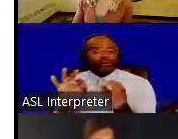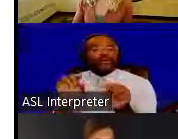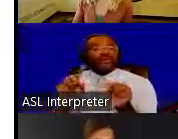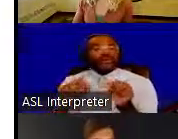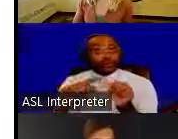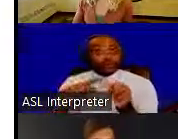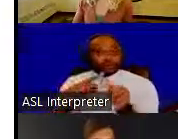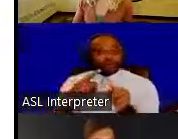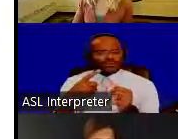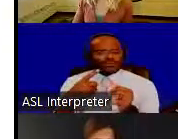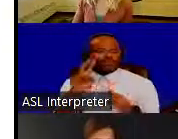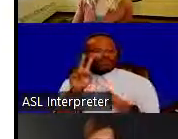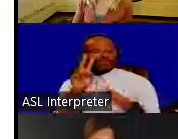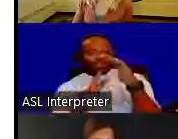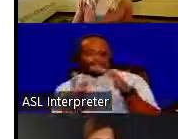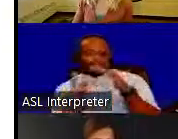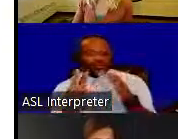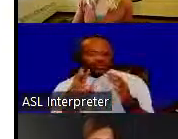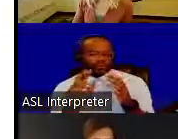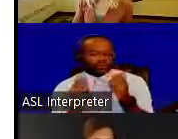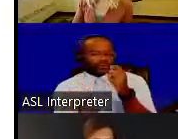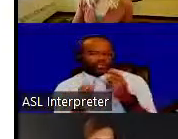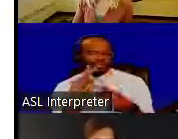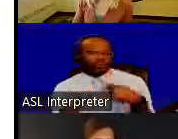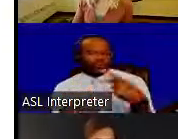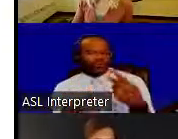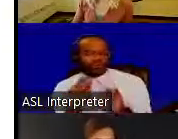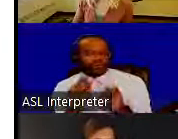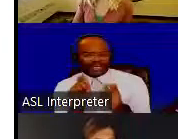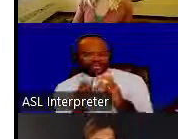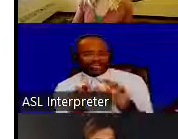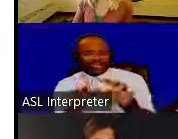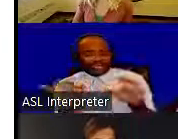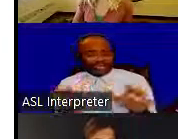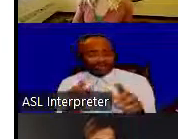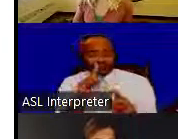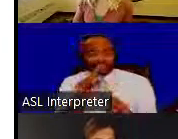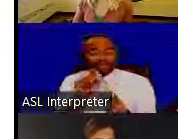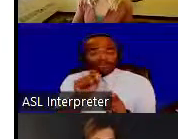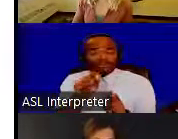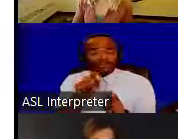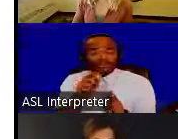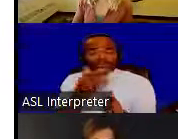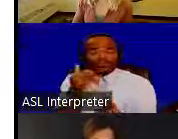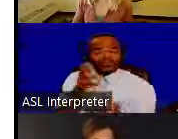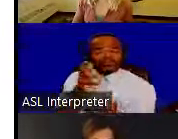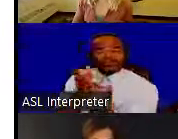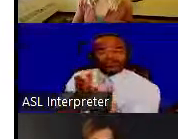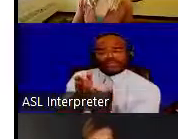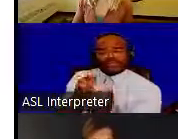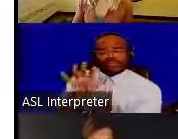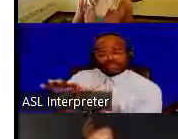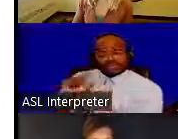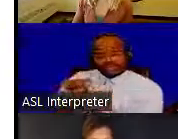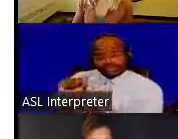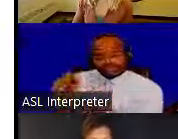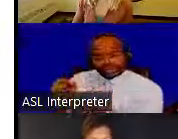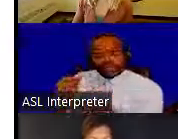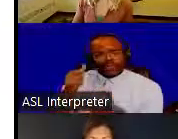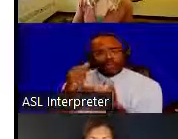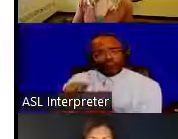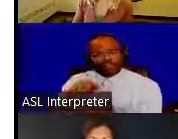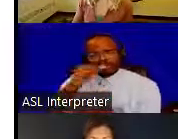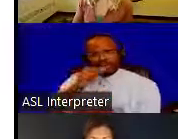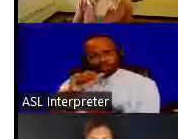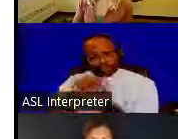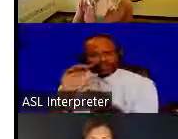or forecast would different adaptation actions more appropriately address or help cope with that risk.